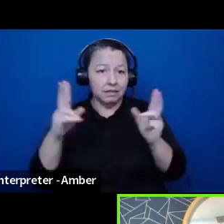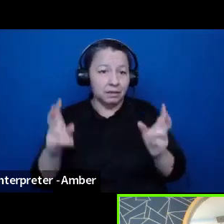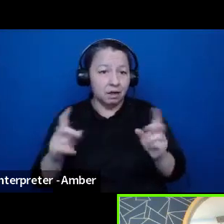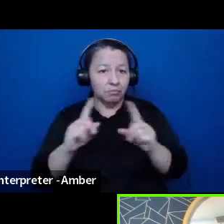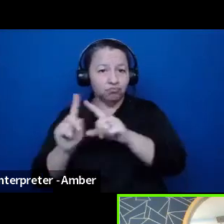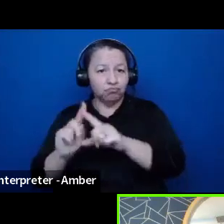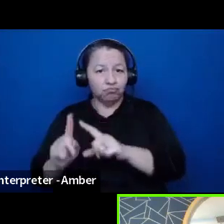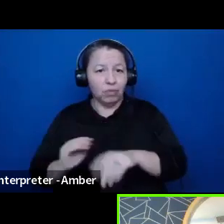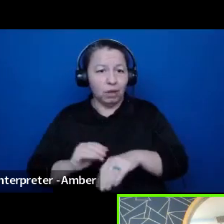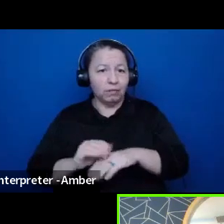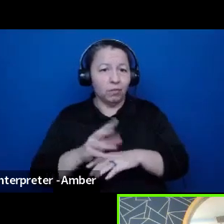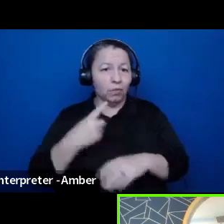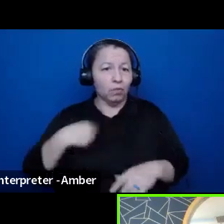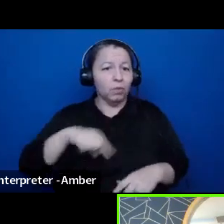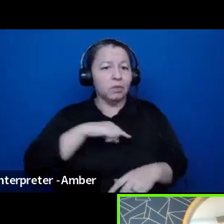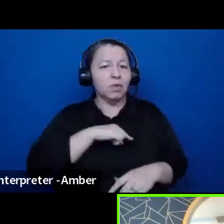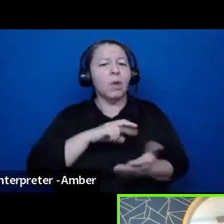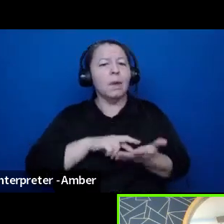good relative?